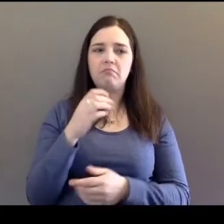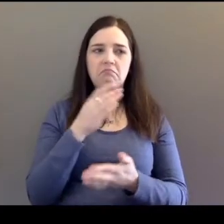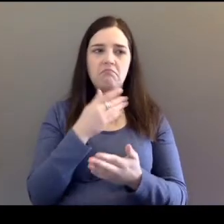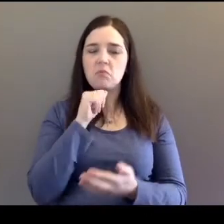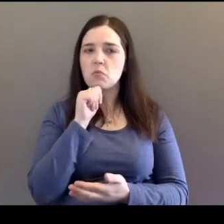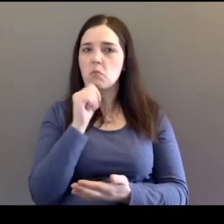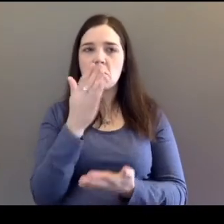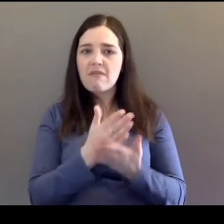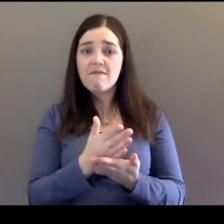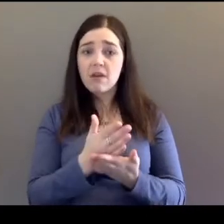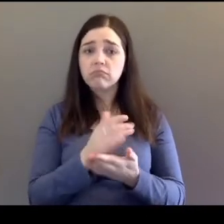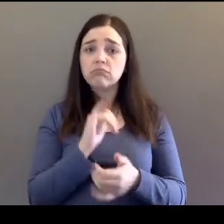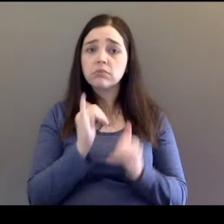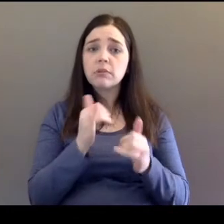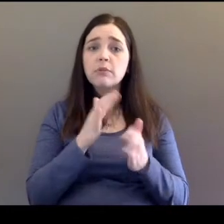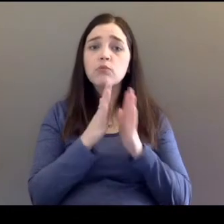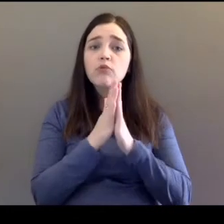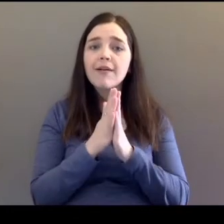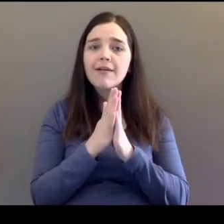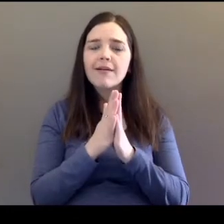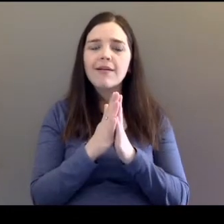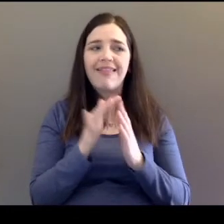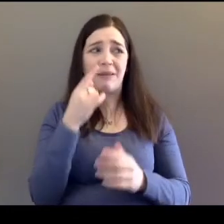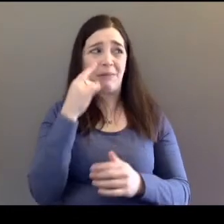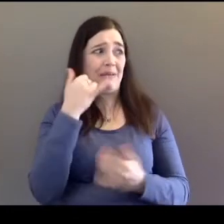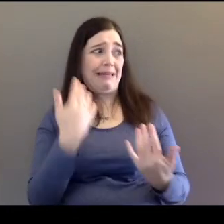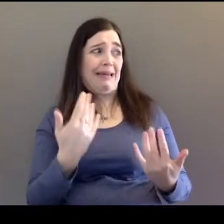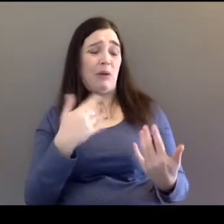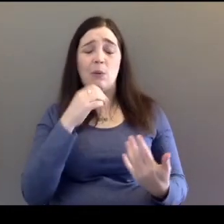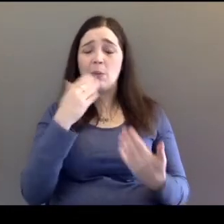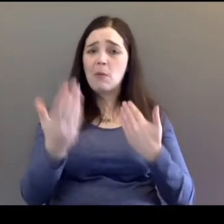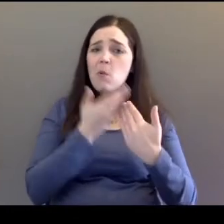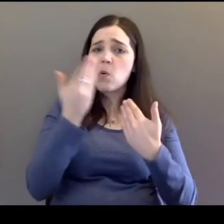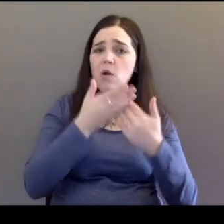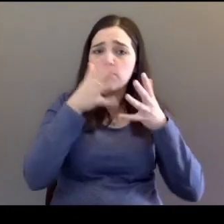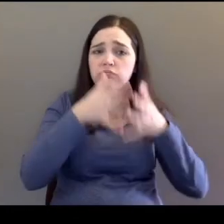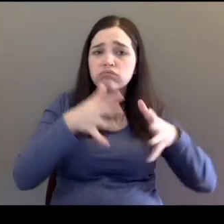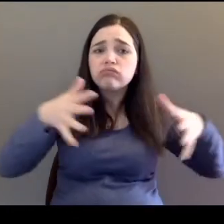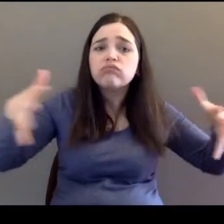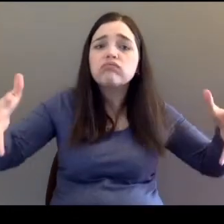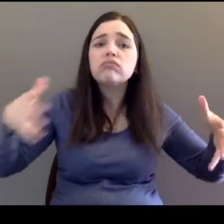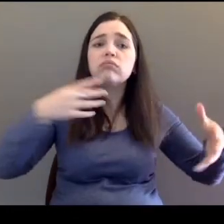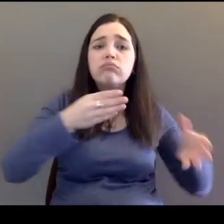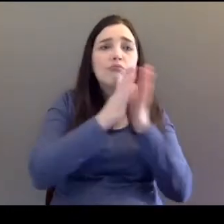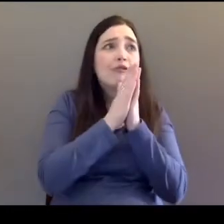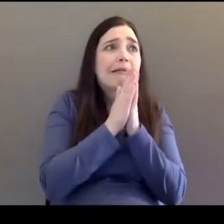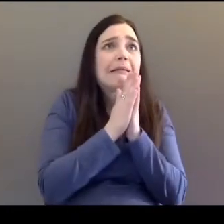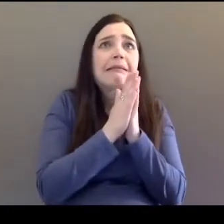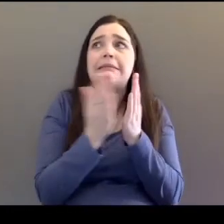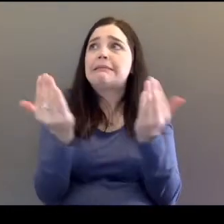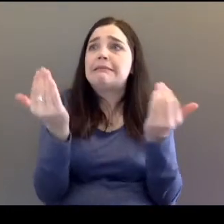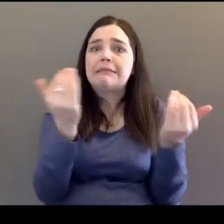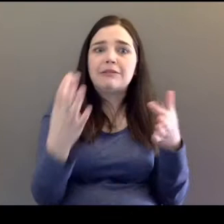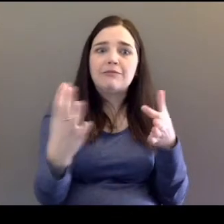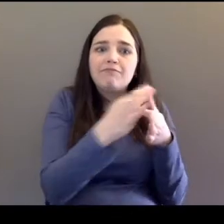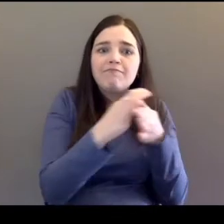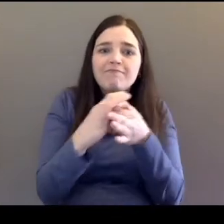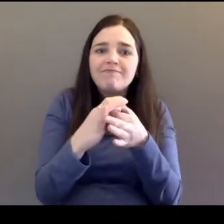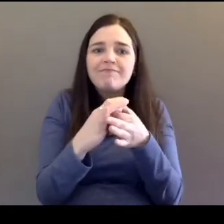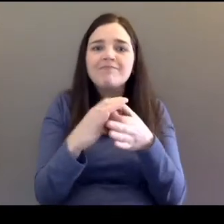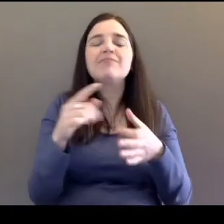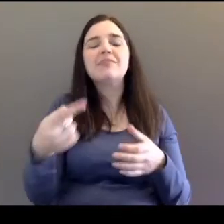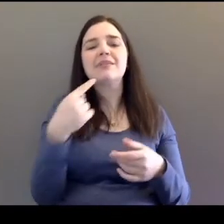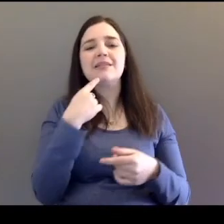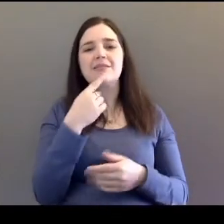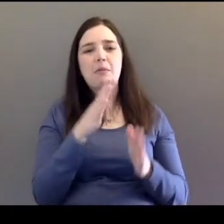And perhaps in these days, more people will be praying than ever. That's actually not surprising, because the Bible tells us that we're all made in the